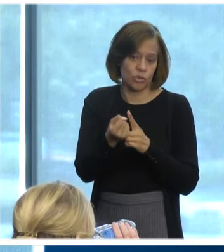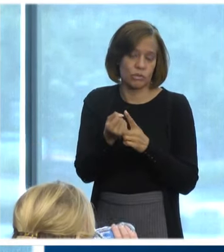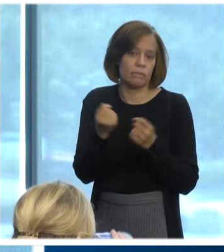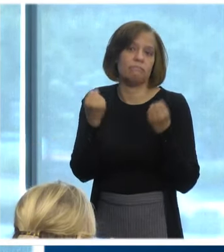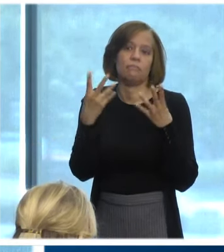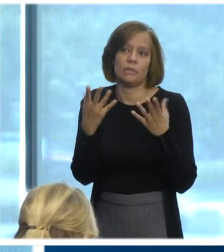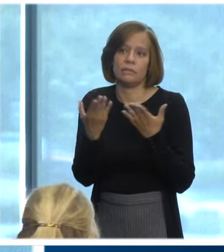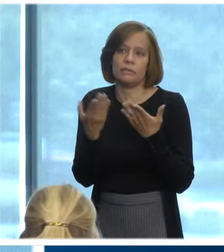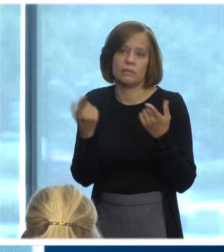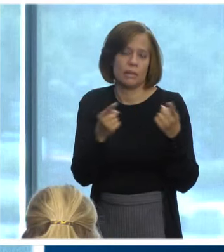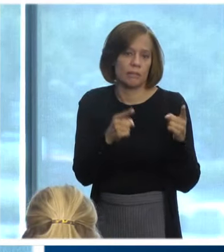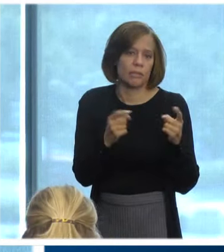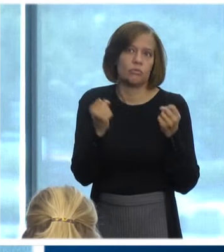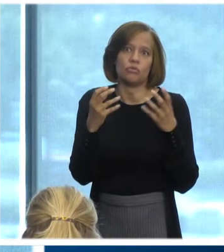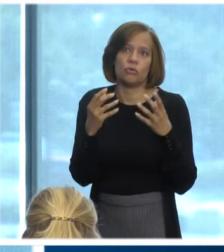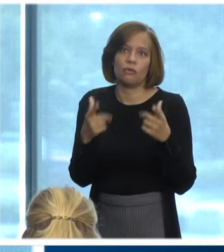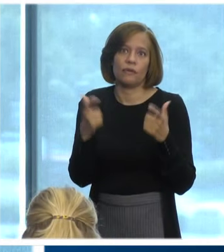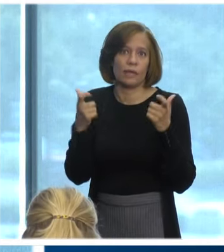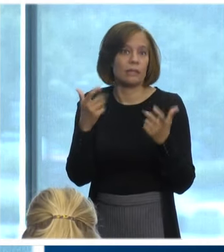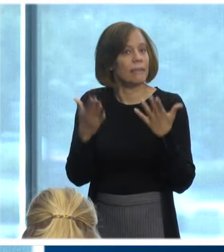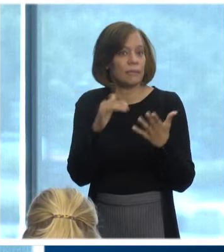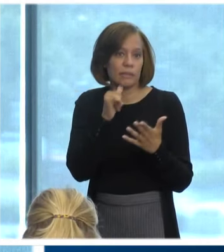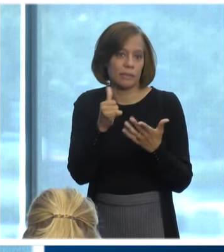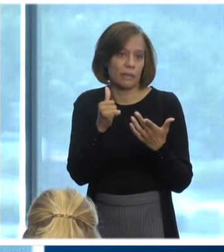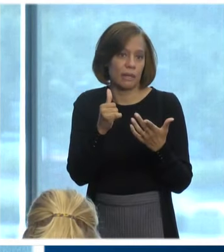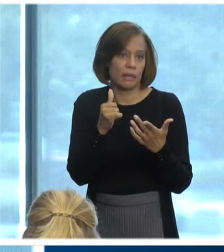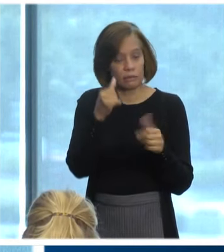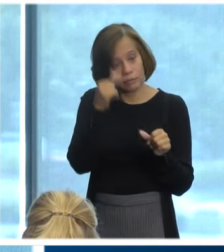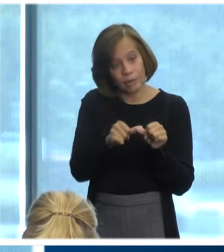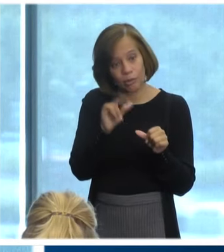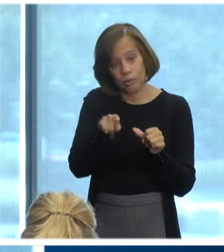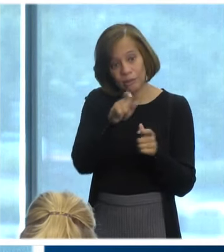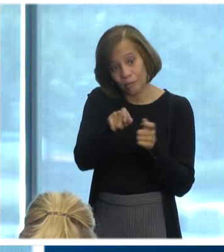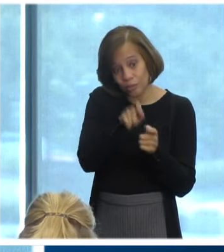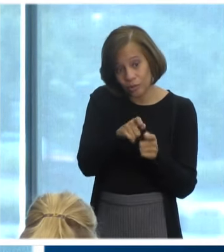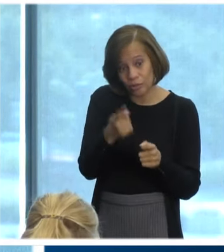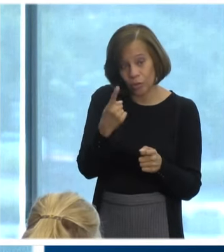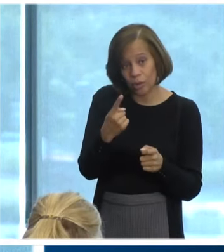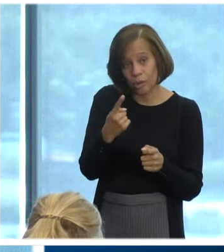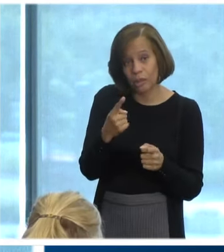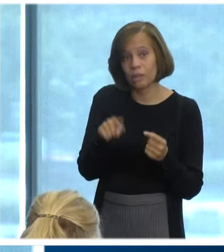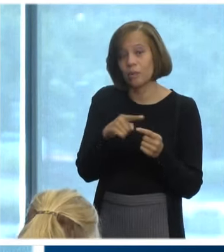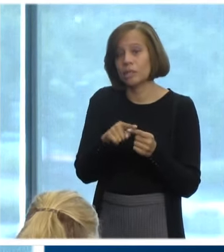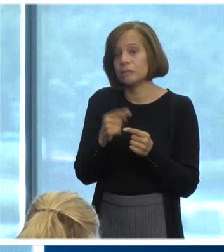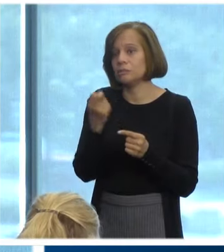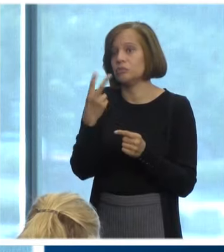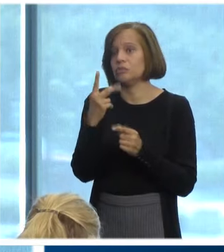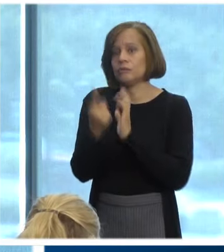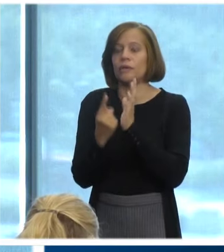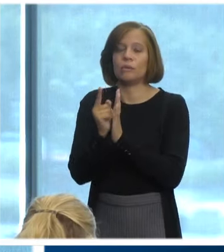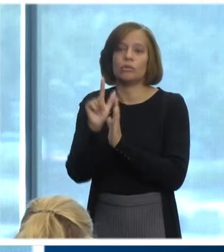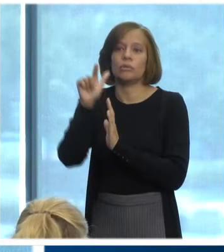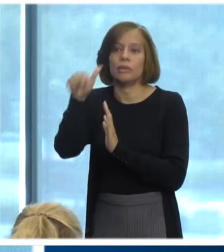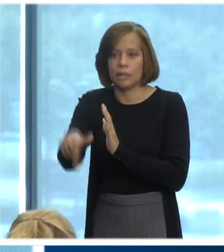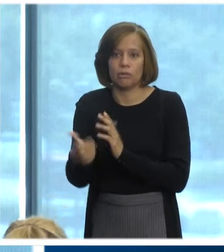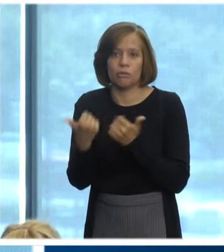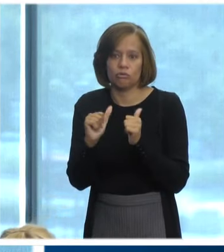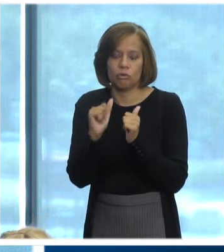was going on so fast, he did not recall that particular one when he went back at the end of the night 12 hours later and tried to piece all these